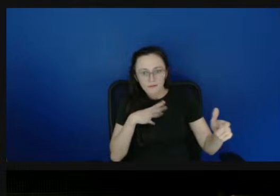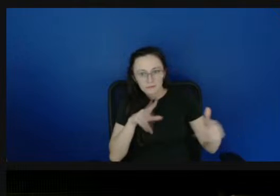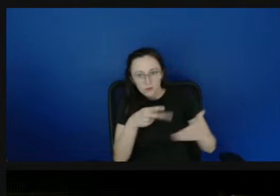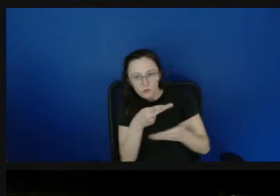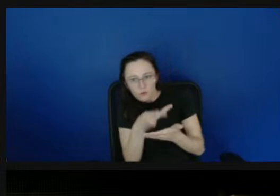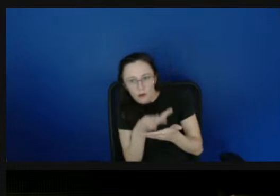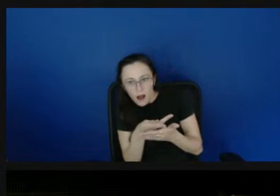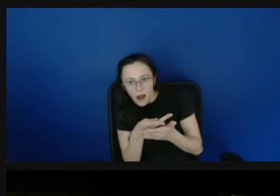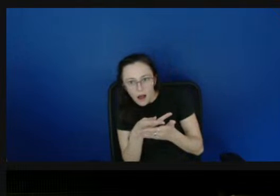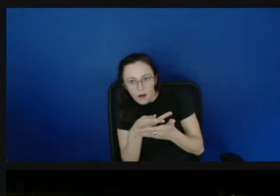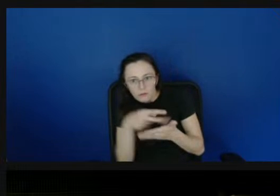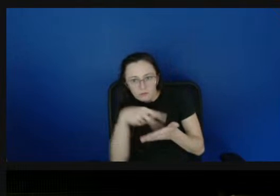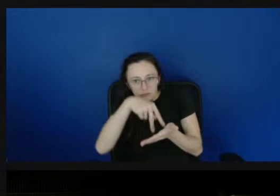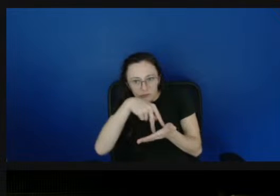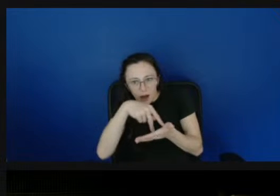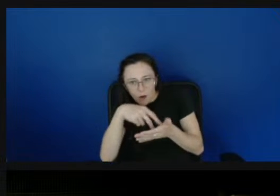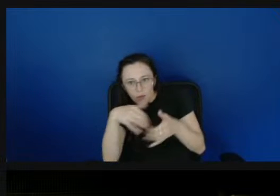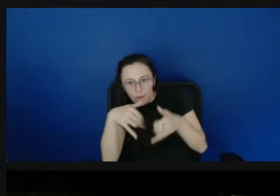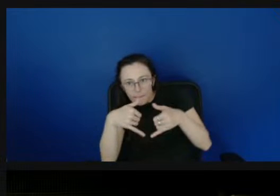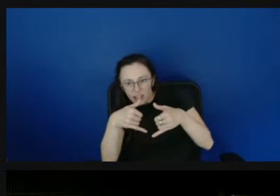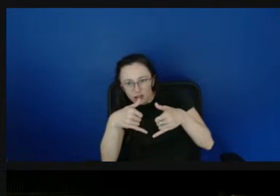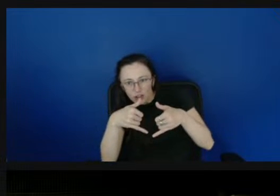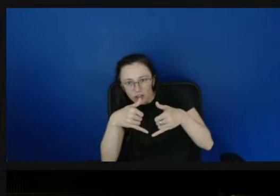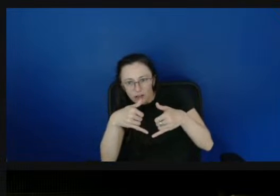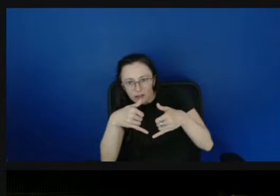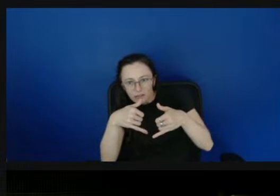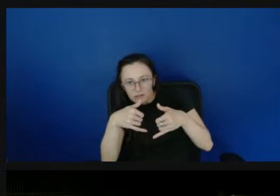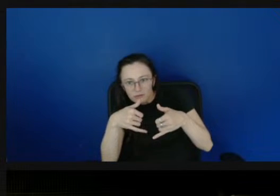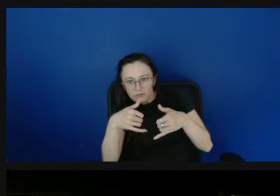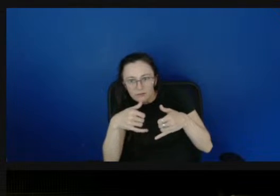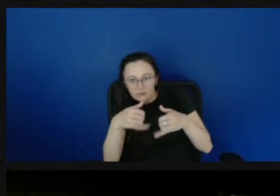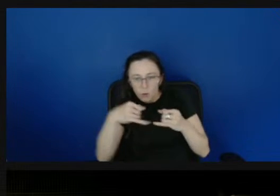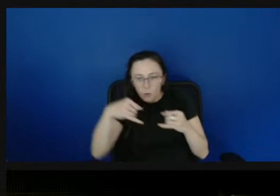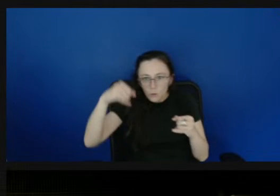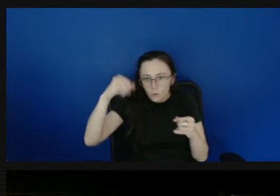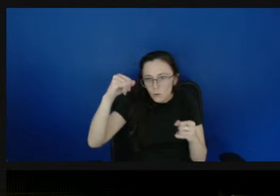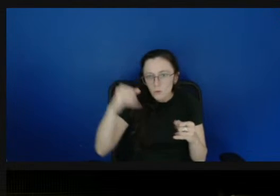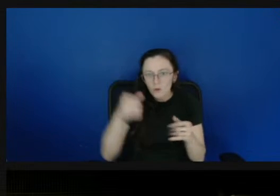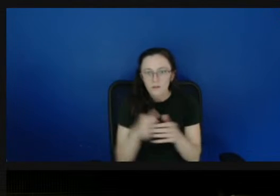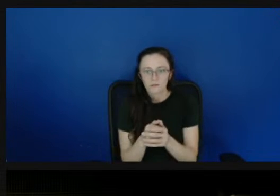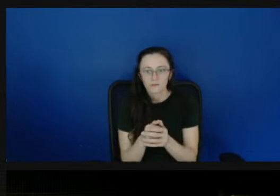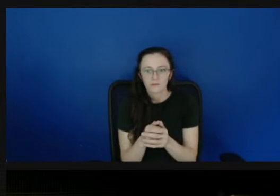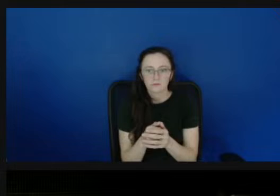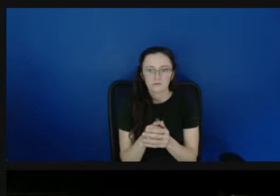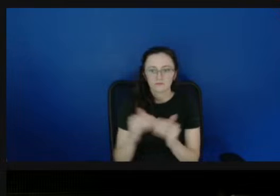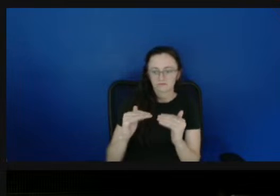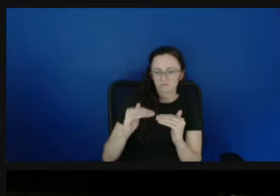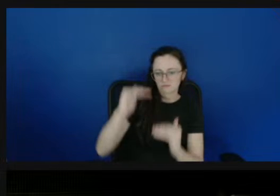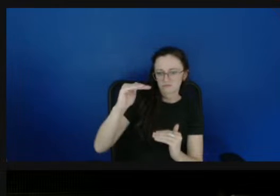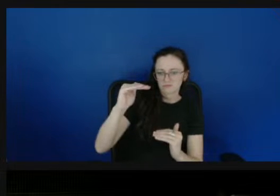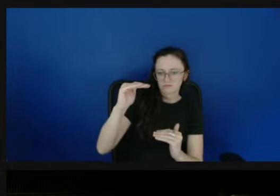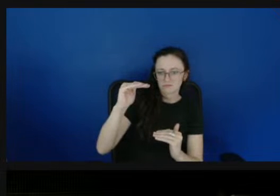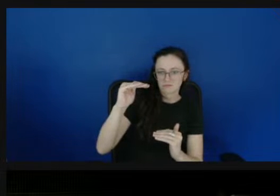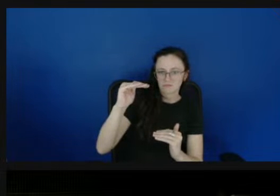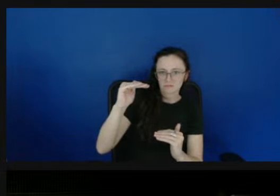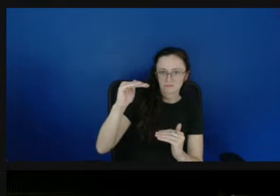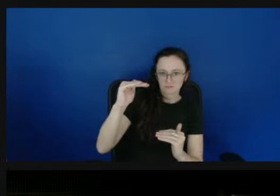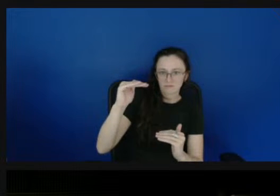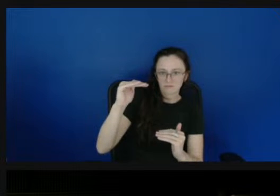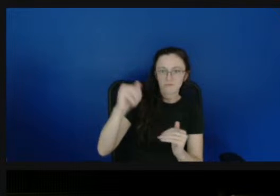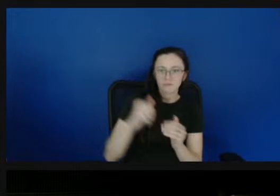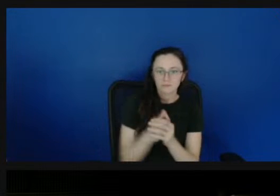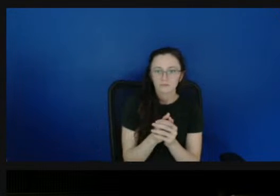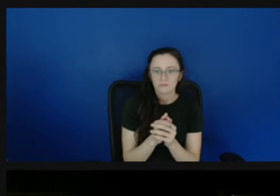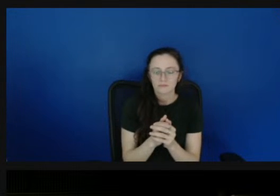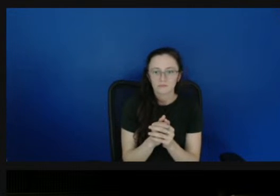to measure this distance going across here, both the downdropped offset and the lateral offset too.